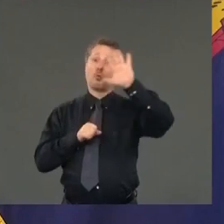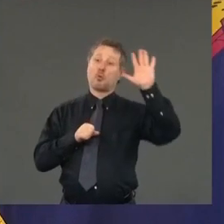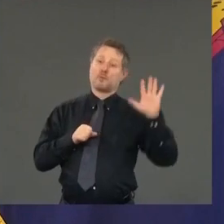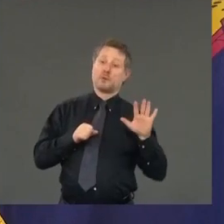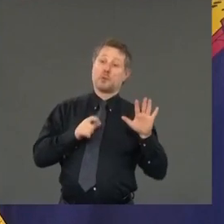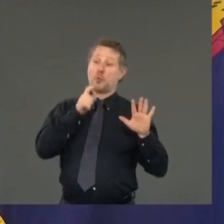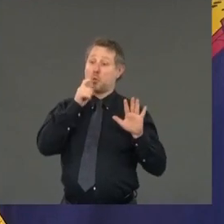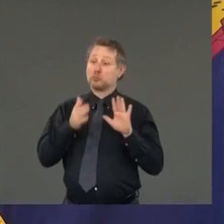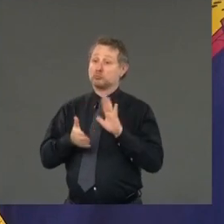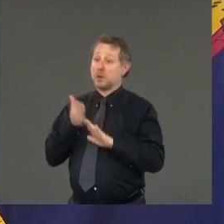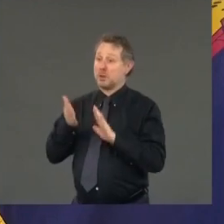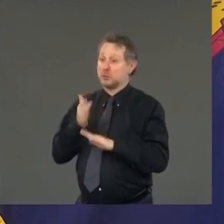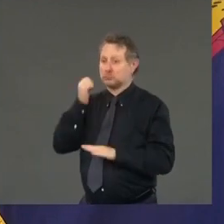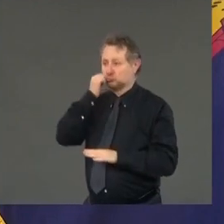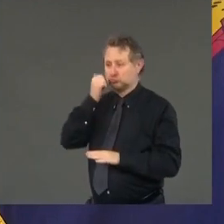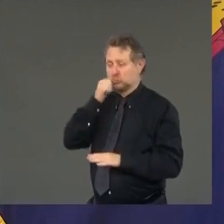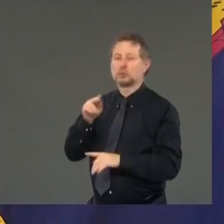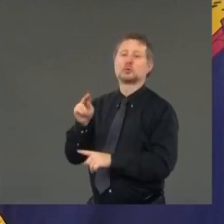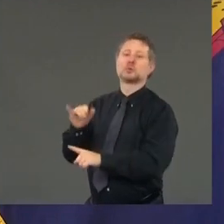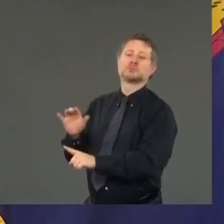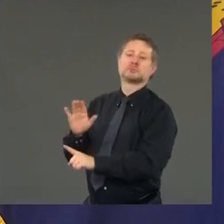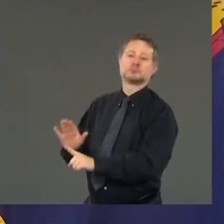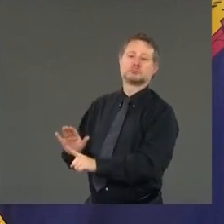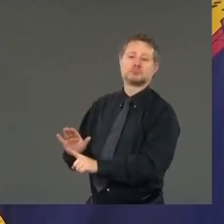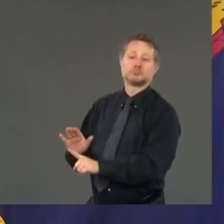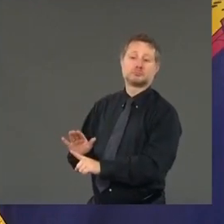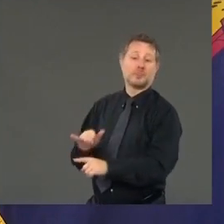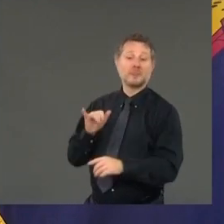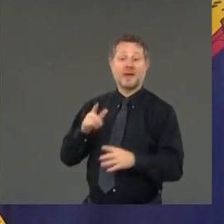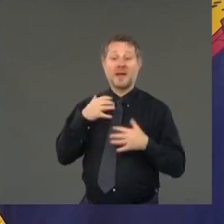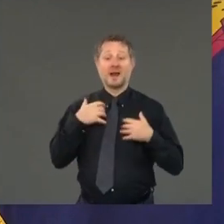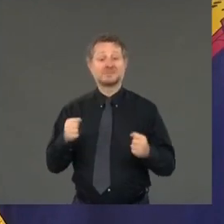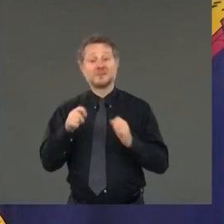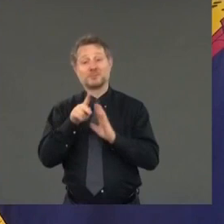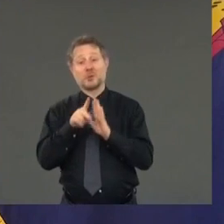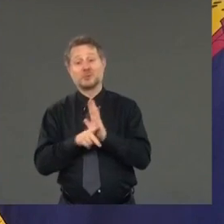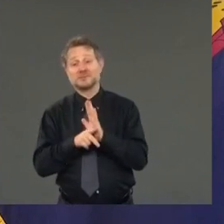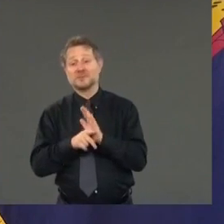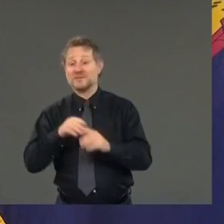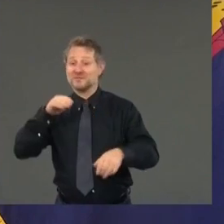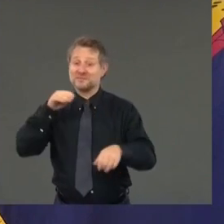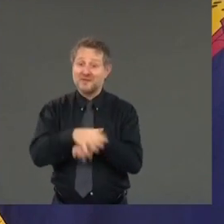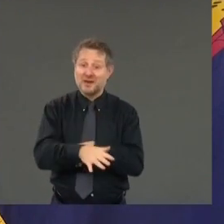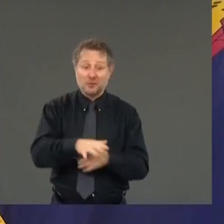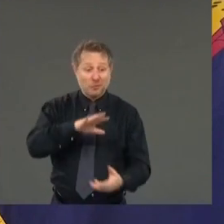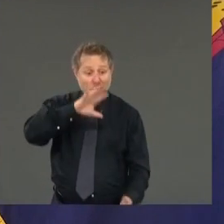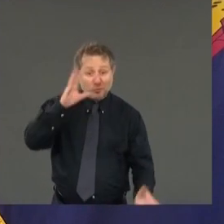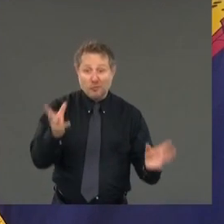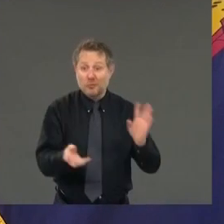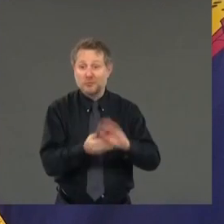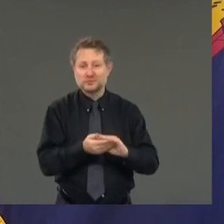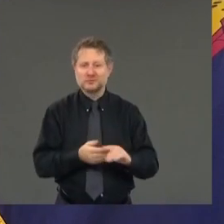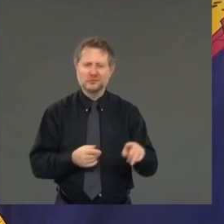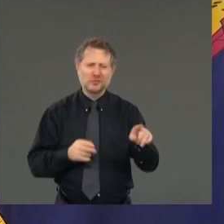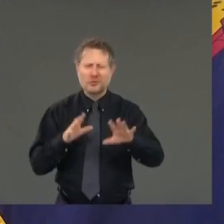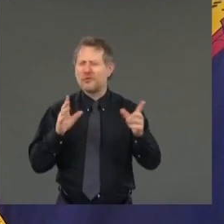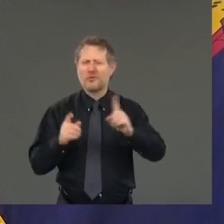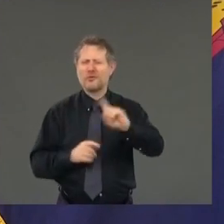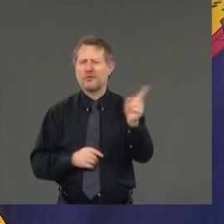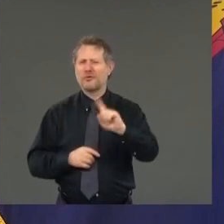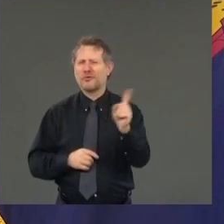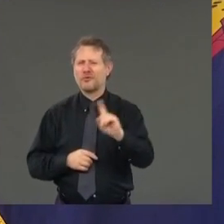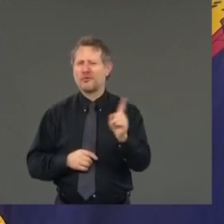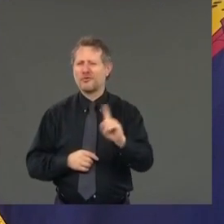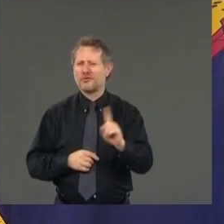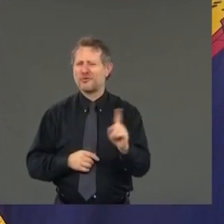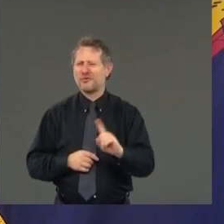hospitals. But that is not a health policy that affects the 200 other hospitals or public